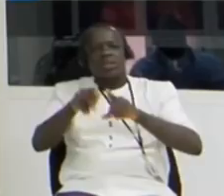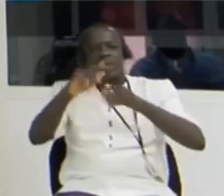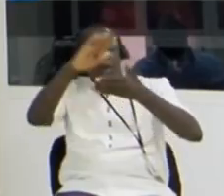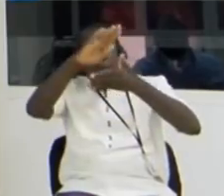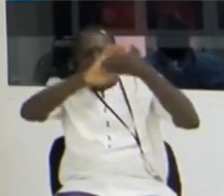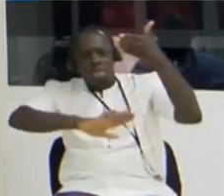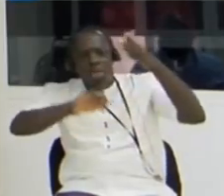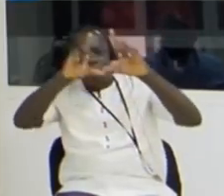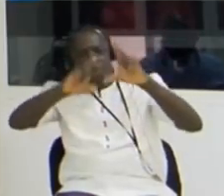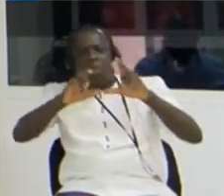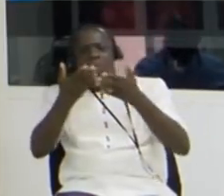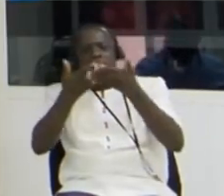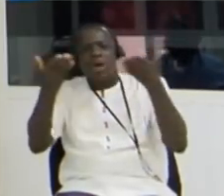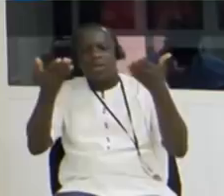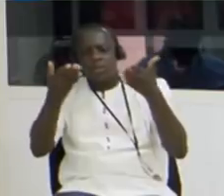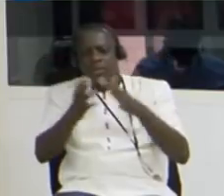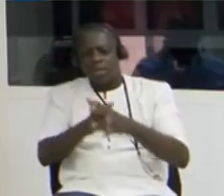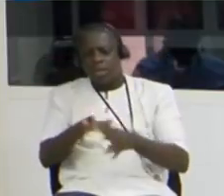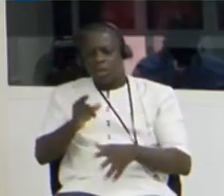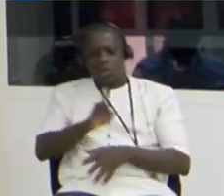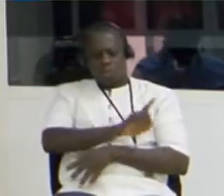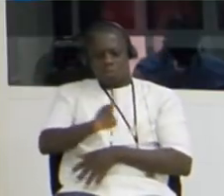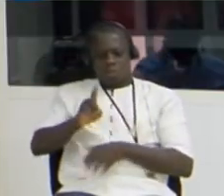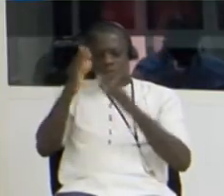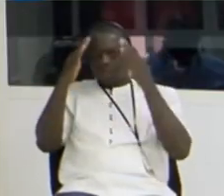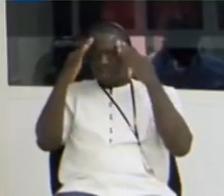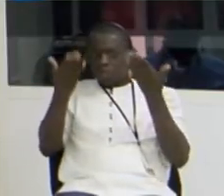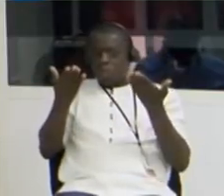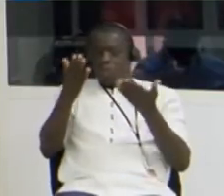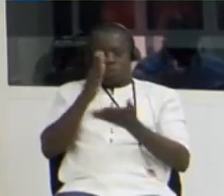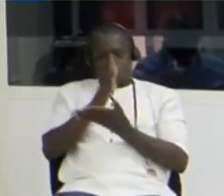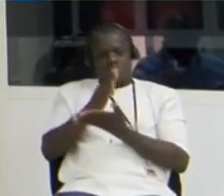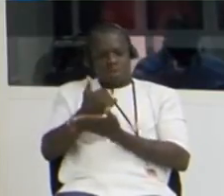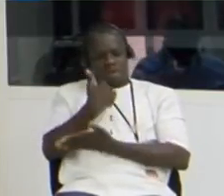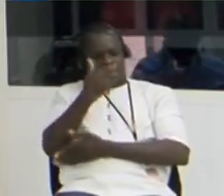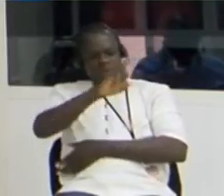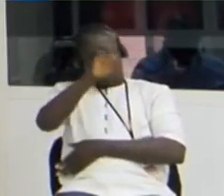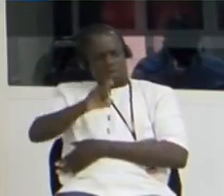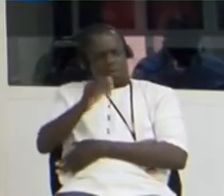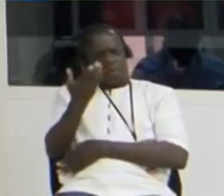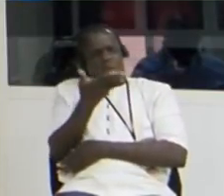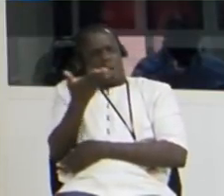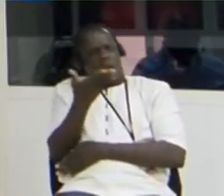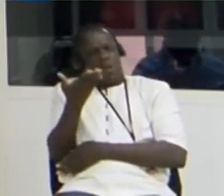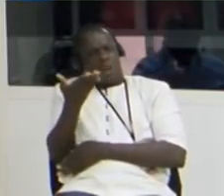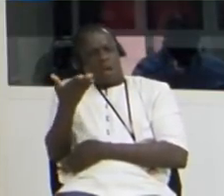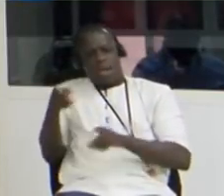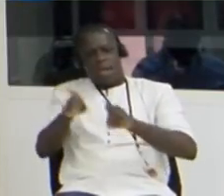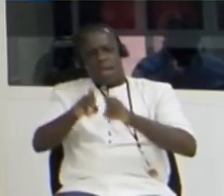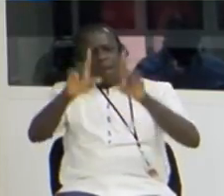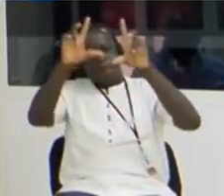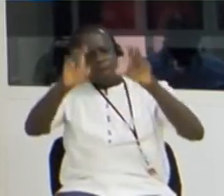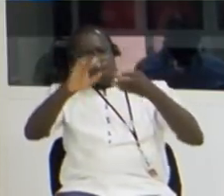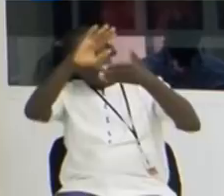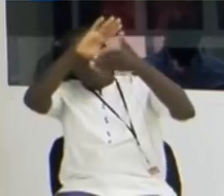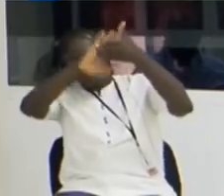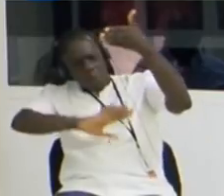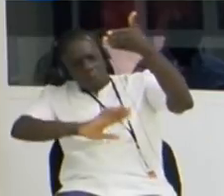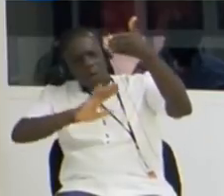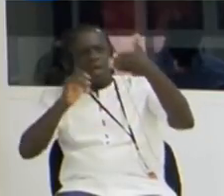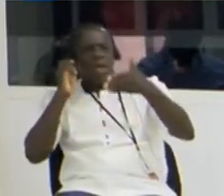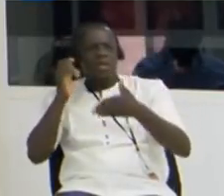No, we don't know, but we were asking ourselves, why the full-length picture of the girls? Because